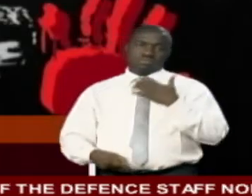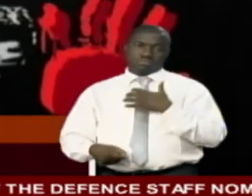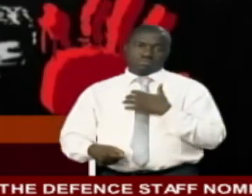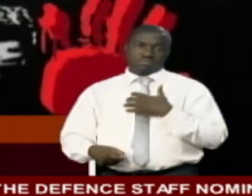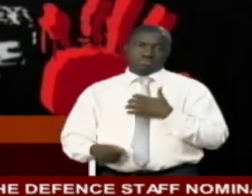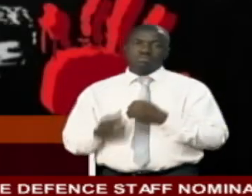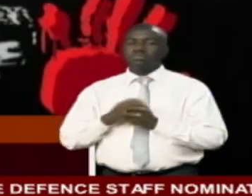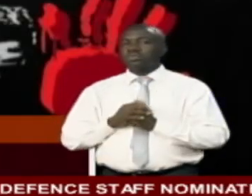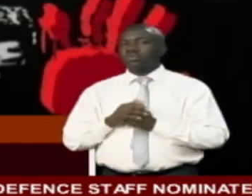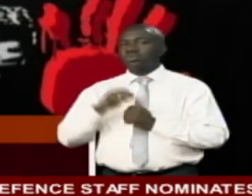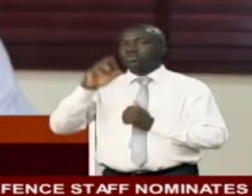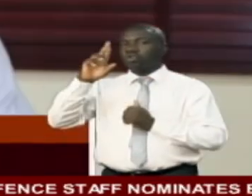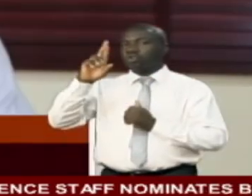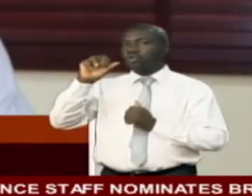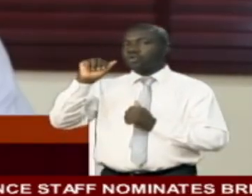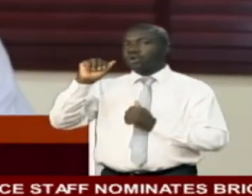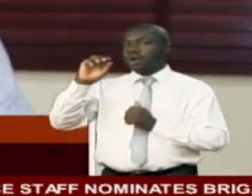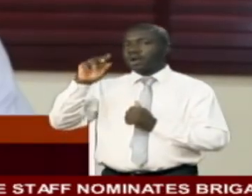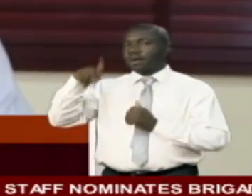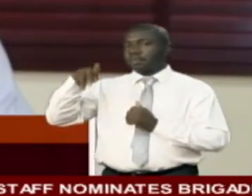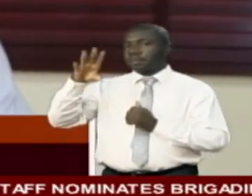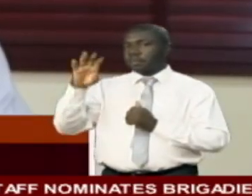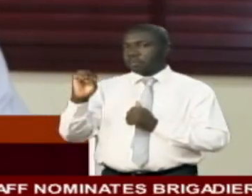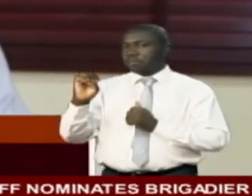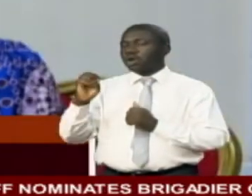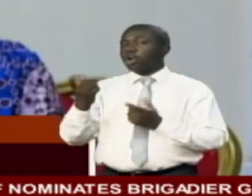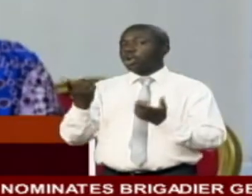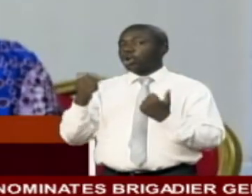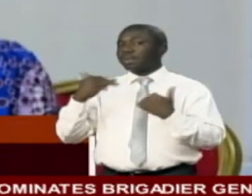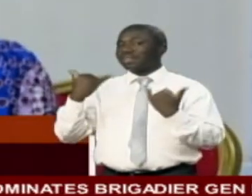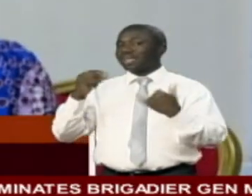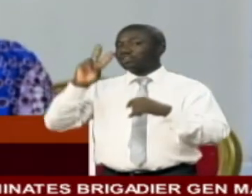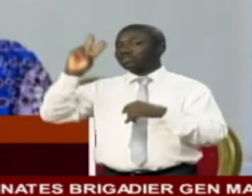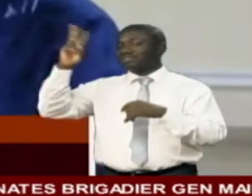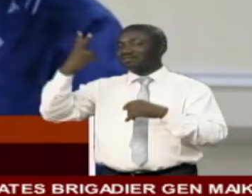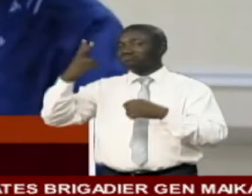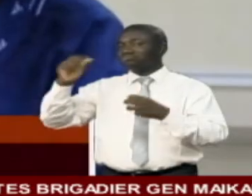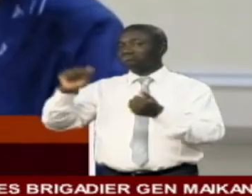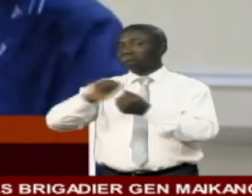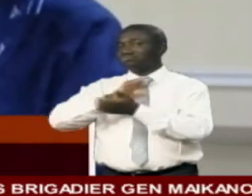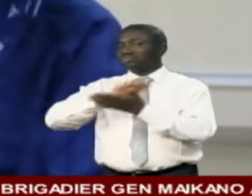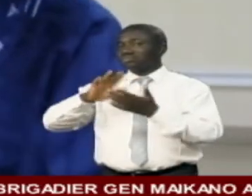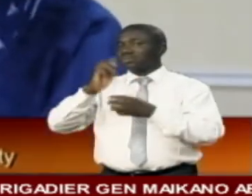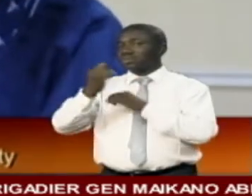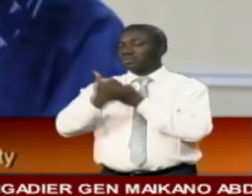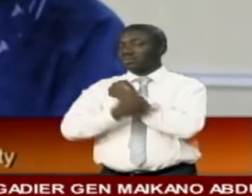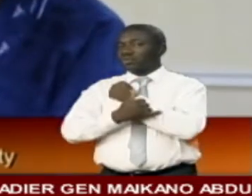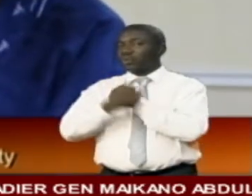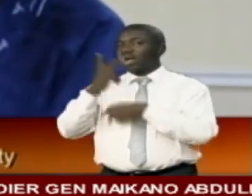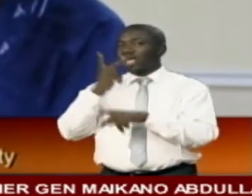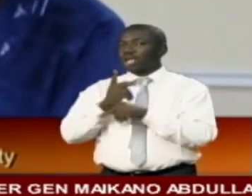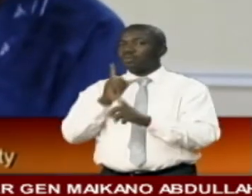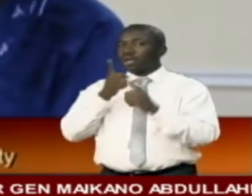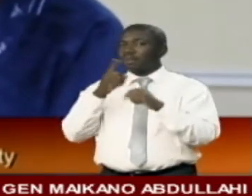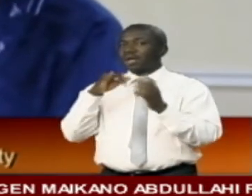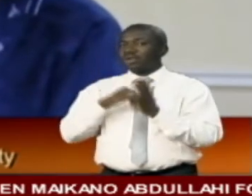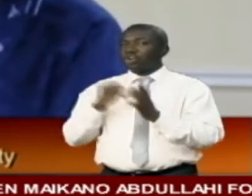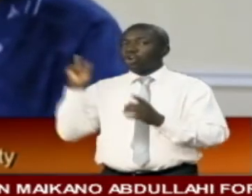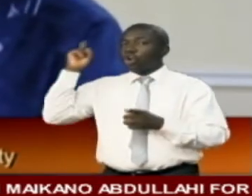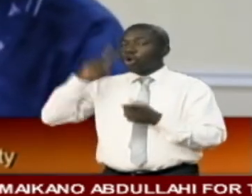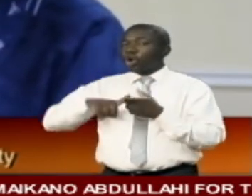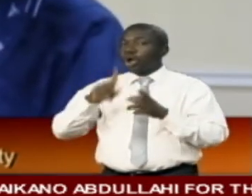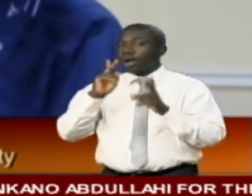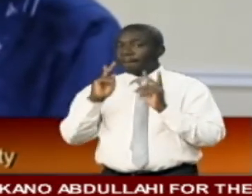fast becoming a second pandemic, also formed part of their discourse. We'll keep talking about it until those